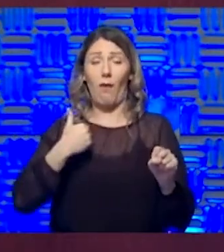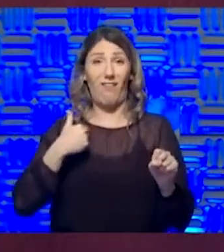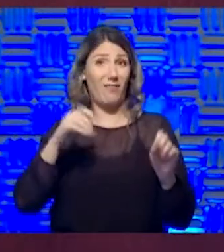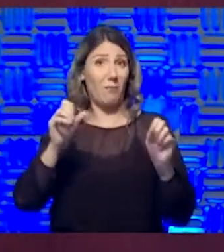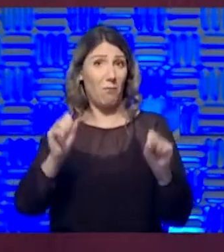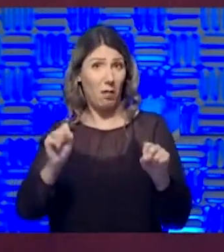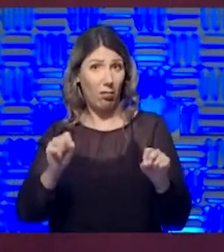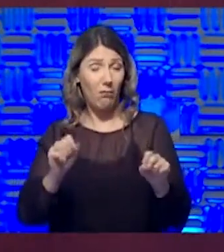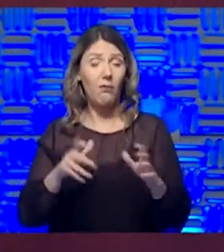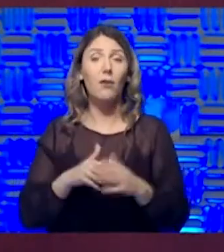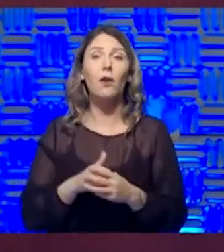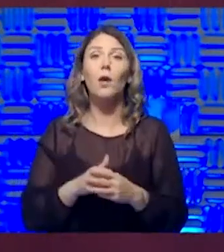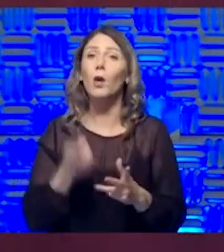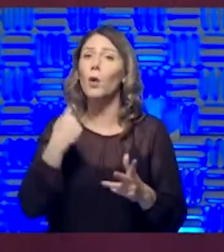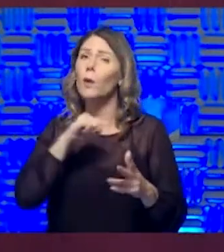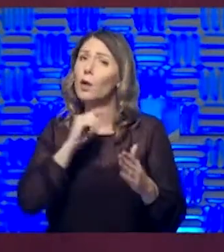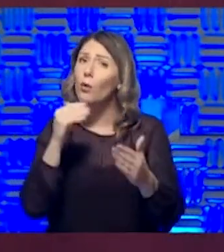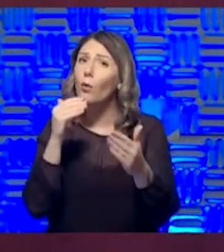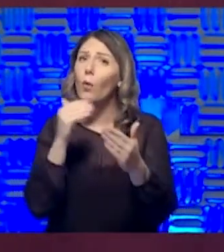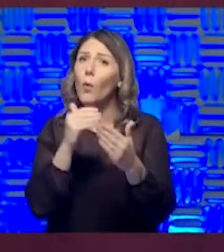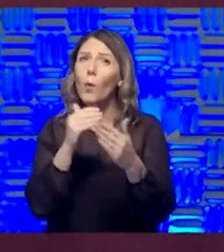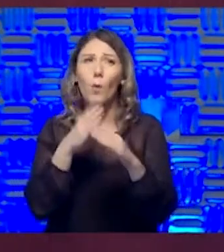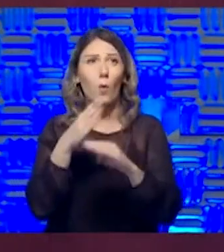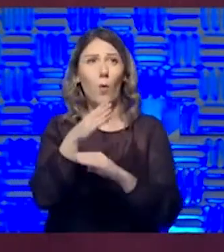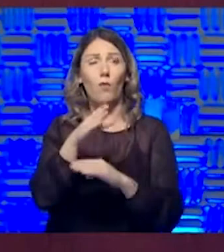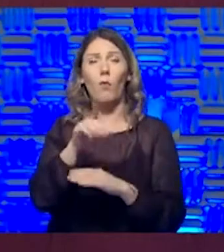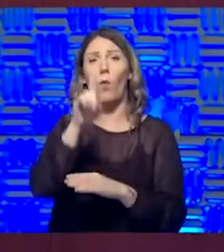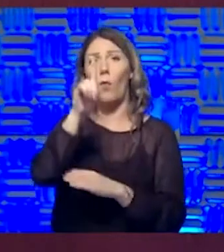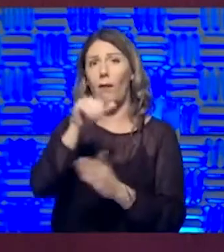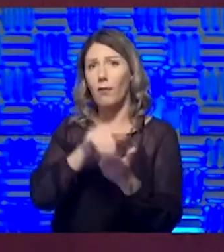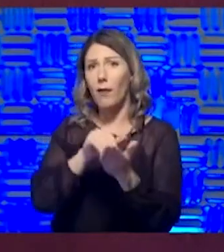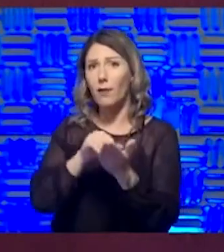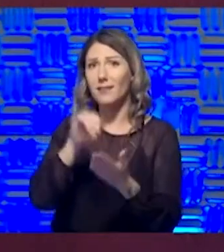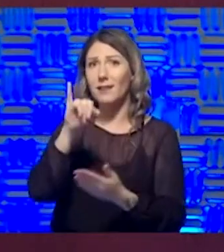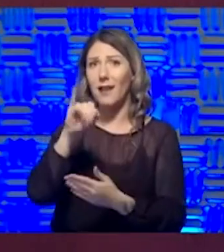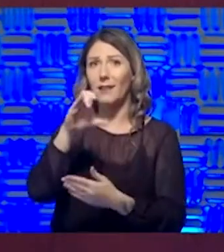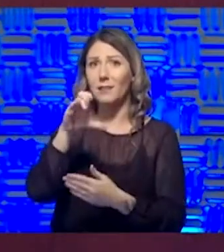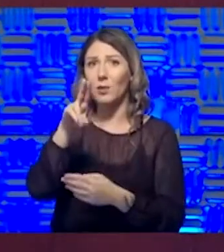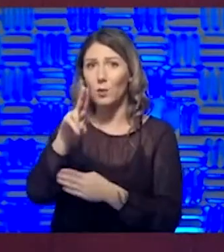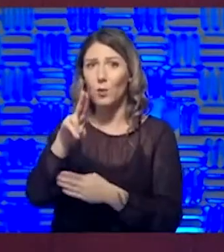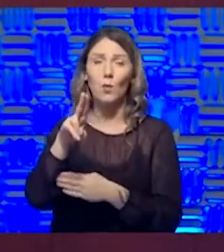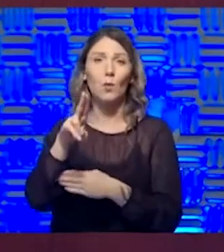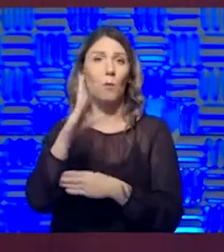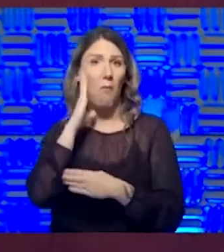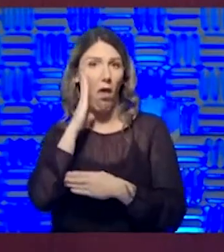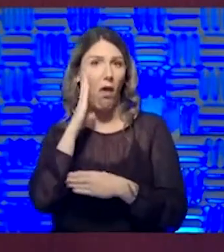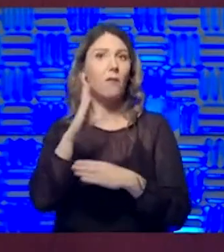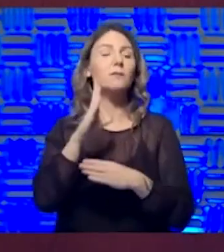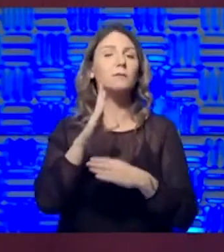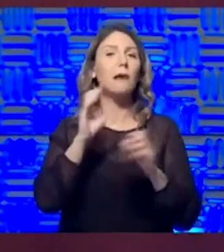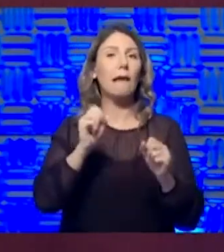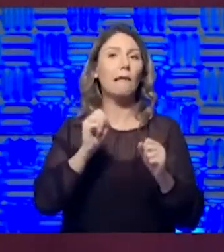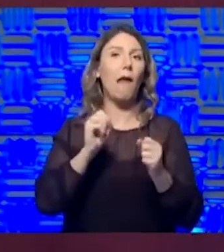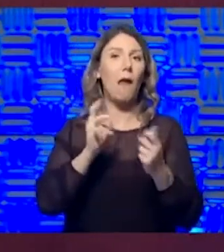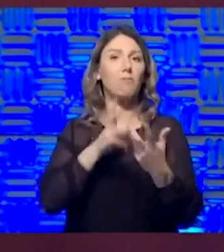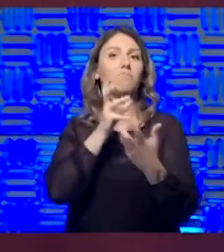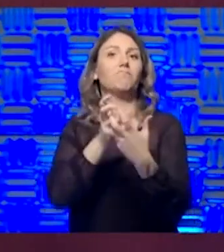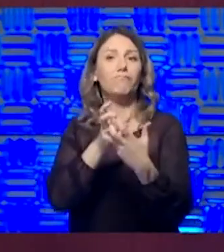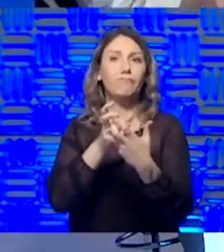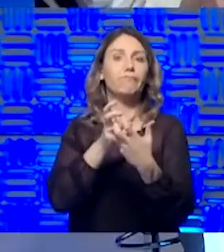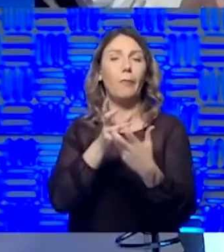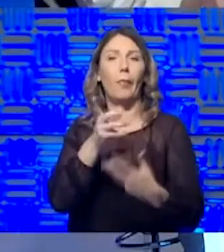But we're, you know, we're close to over 1,000 ICU beds in the region available to accommodate our patients if need